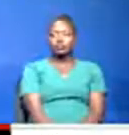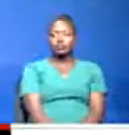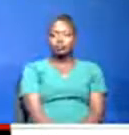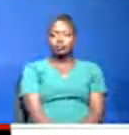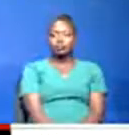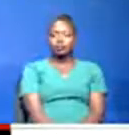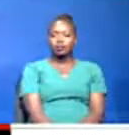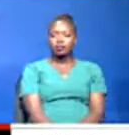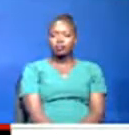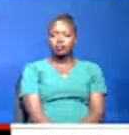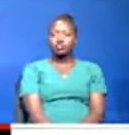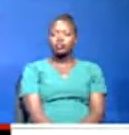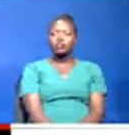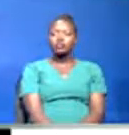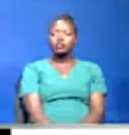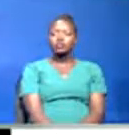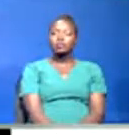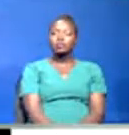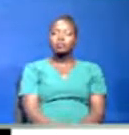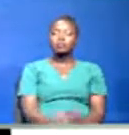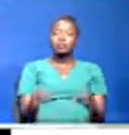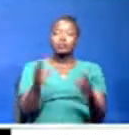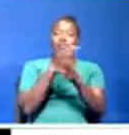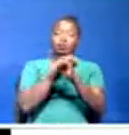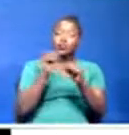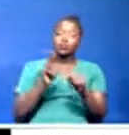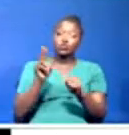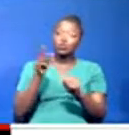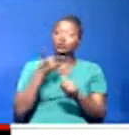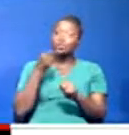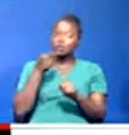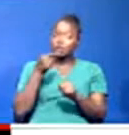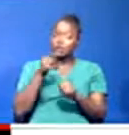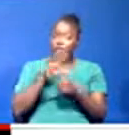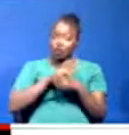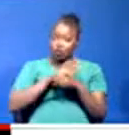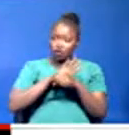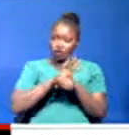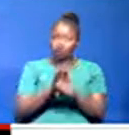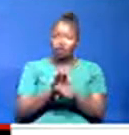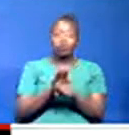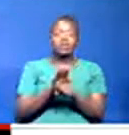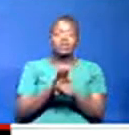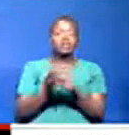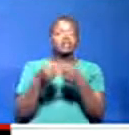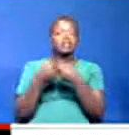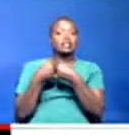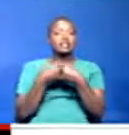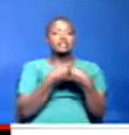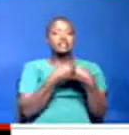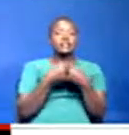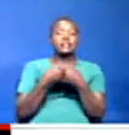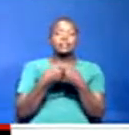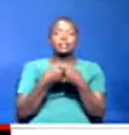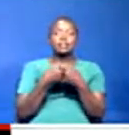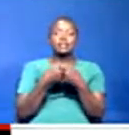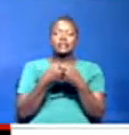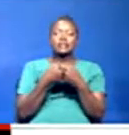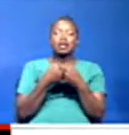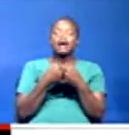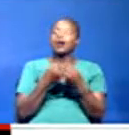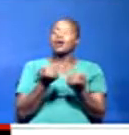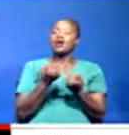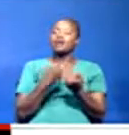Welcome back. President Uhuru Kenyatta says the COVID-19 pandemic challenges rejuvenated the public